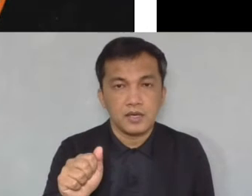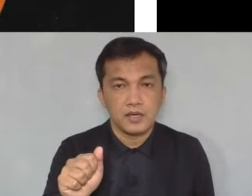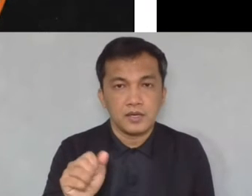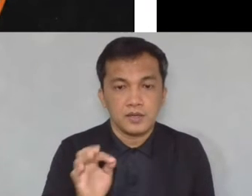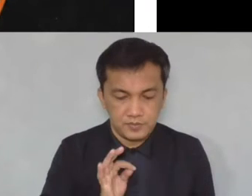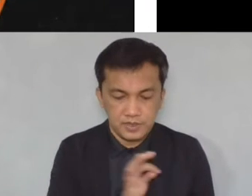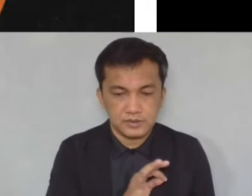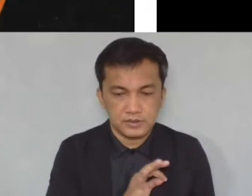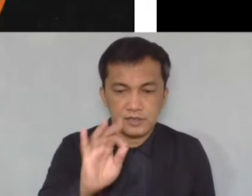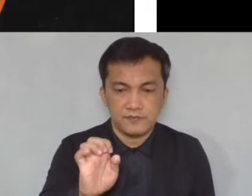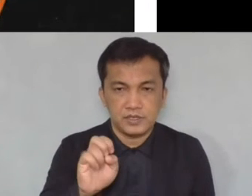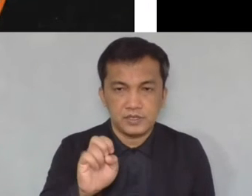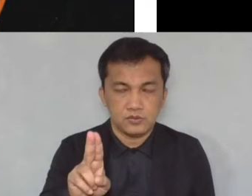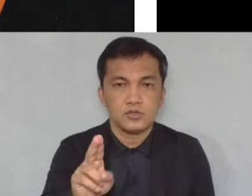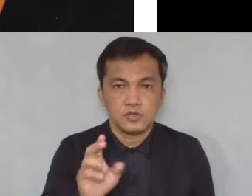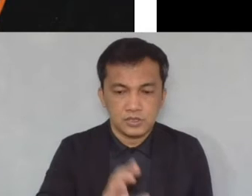FEU College of Medicine.